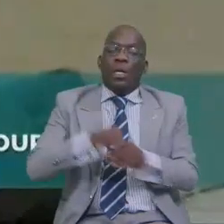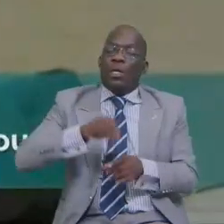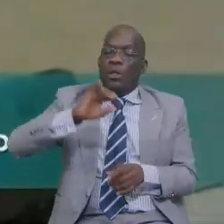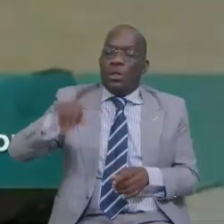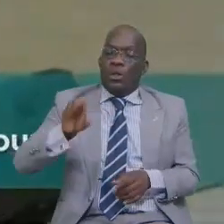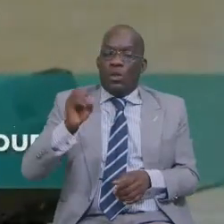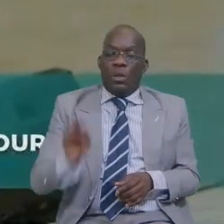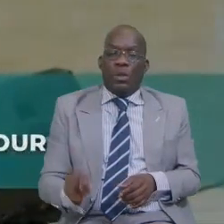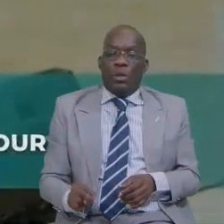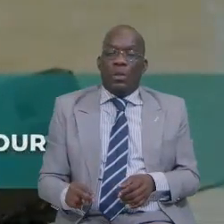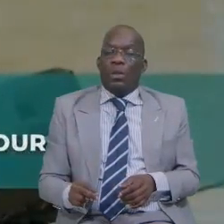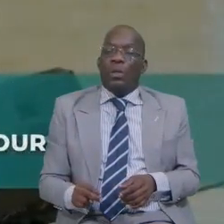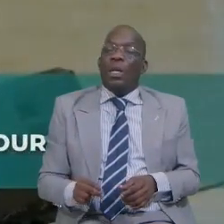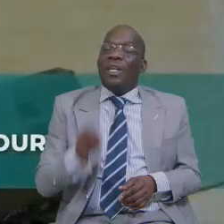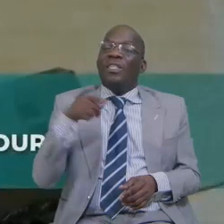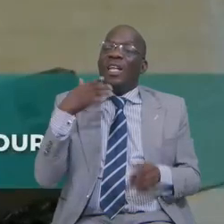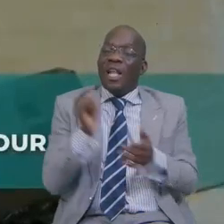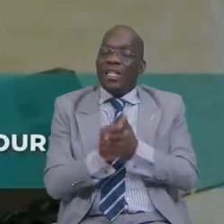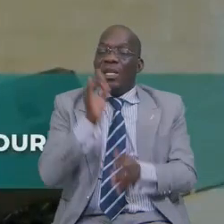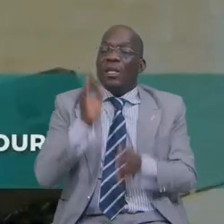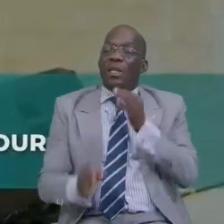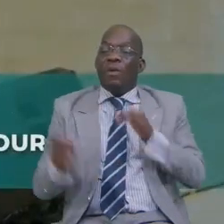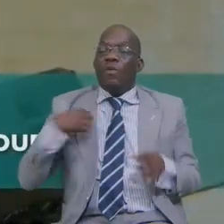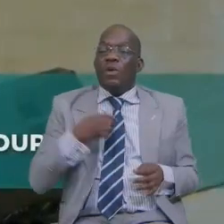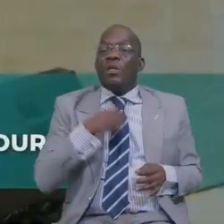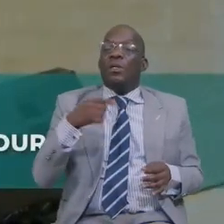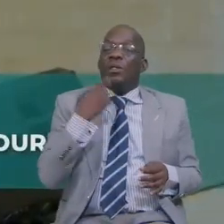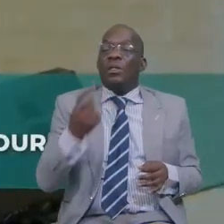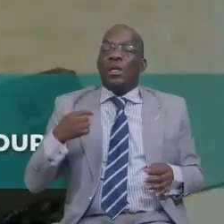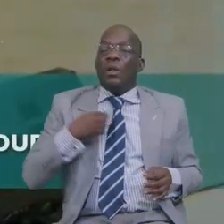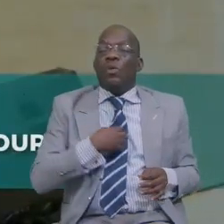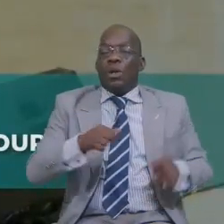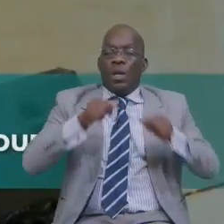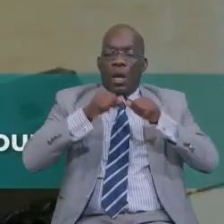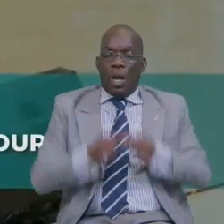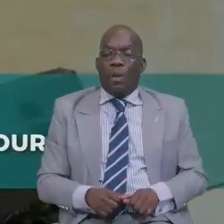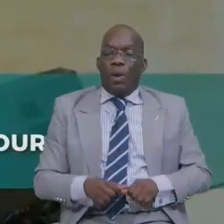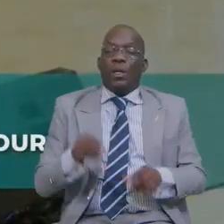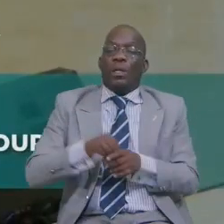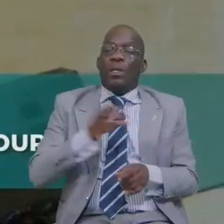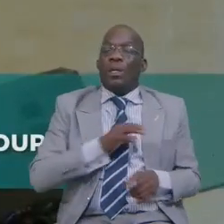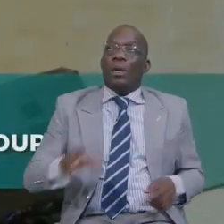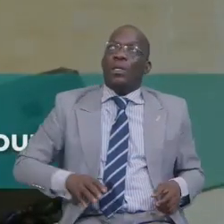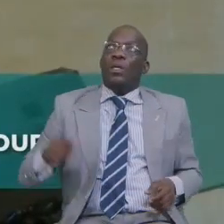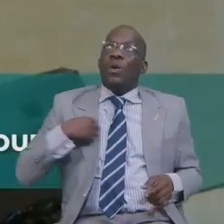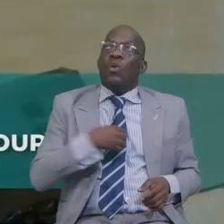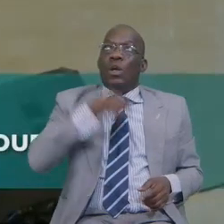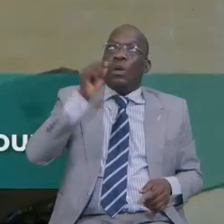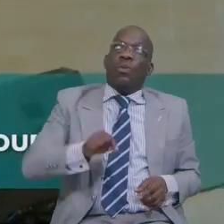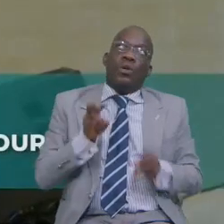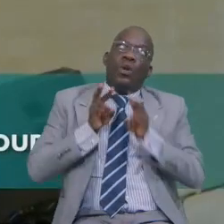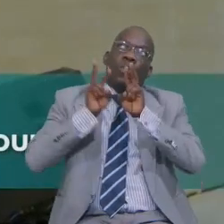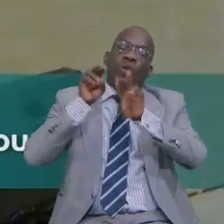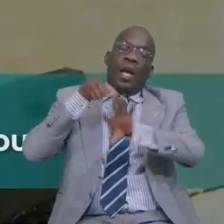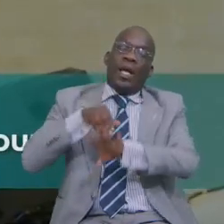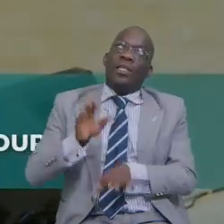we abide in Christ, we're children of God, we must look at his life, look at his